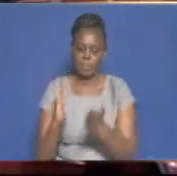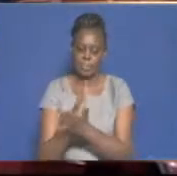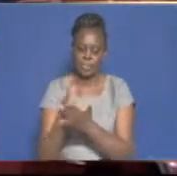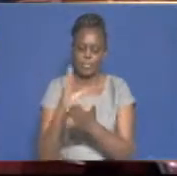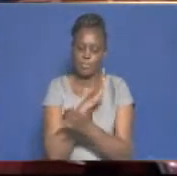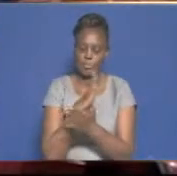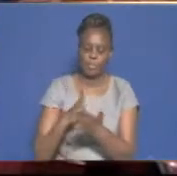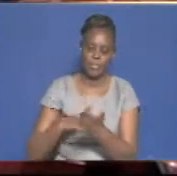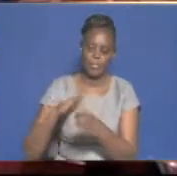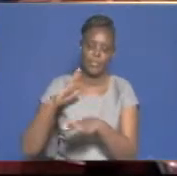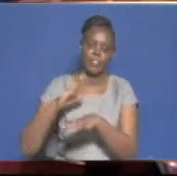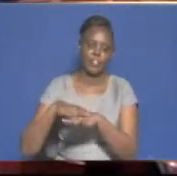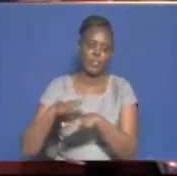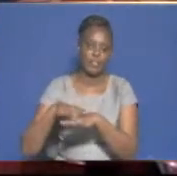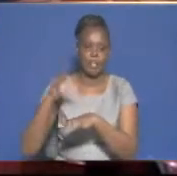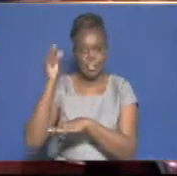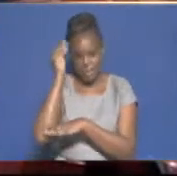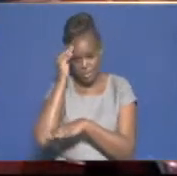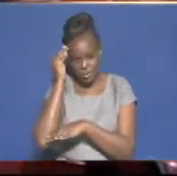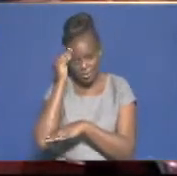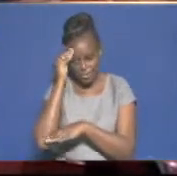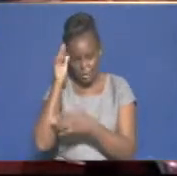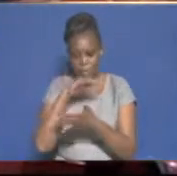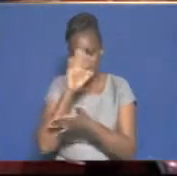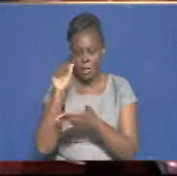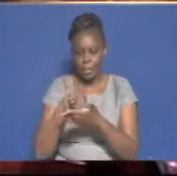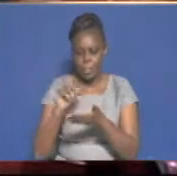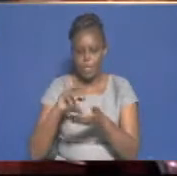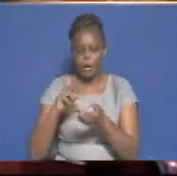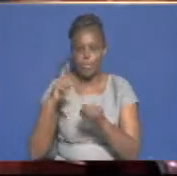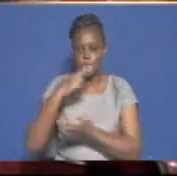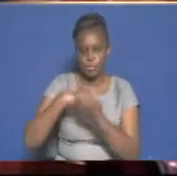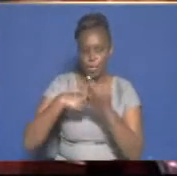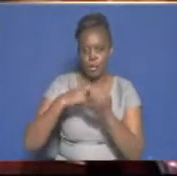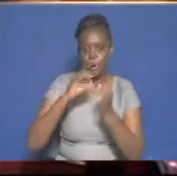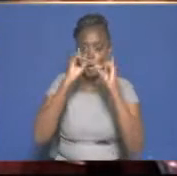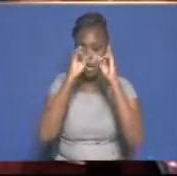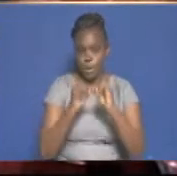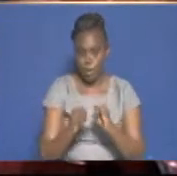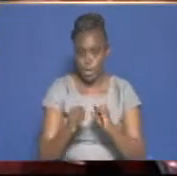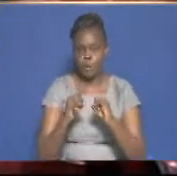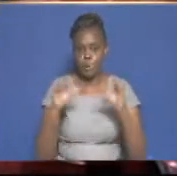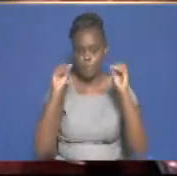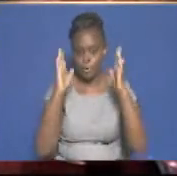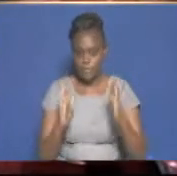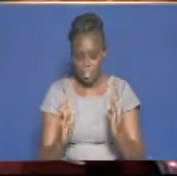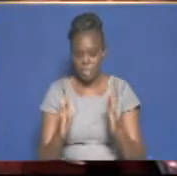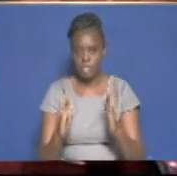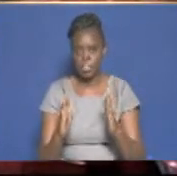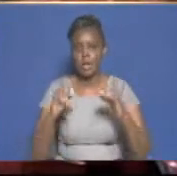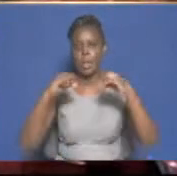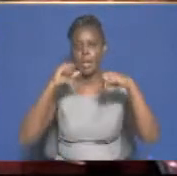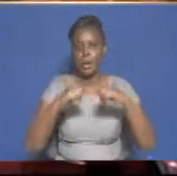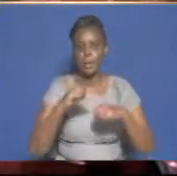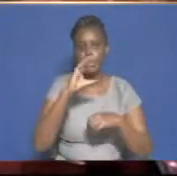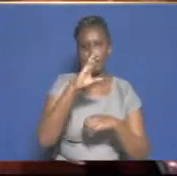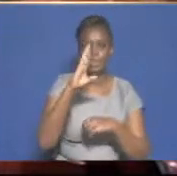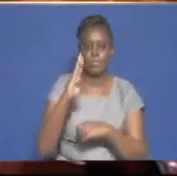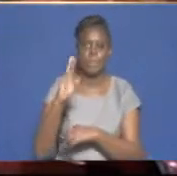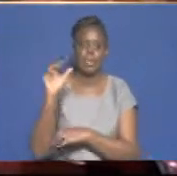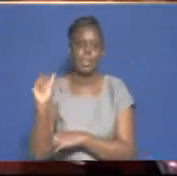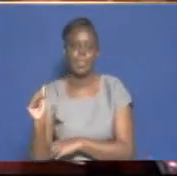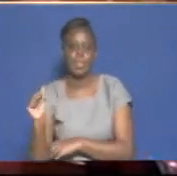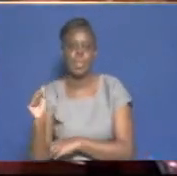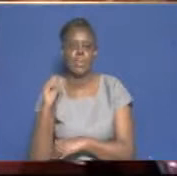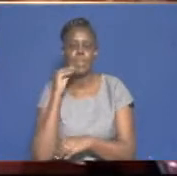Departmental Committee on Education regarding renewal of Teachers Collective Bargaining Agreement, CBA. Honorable